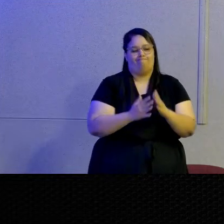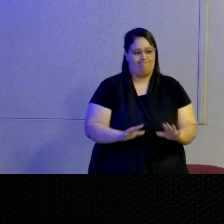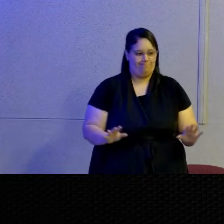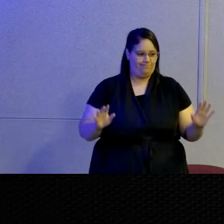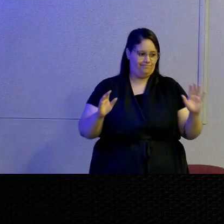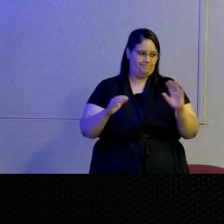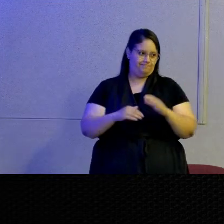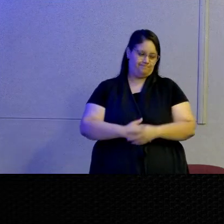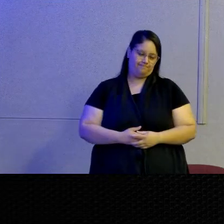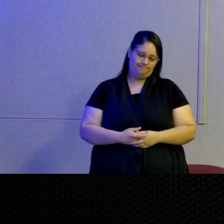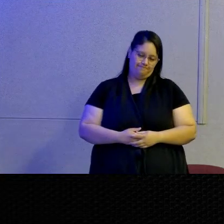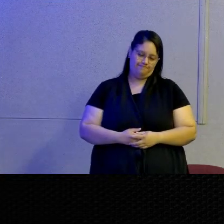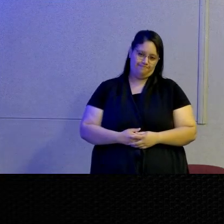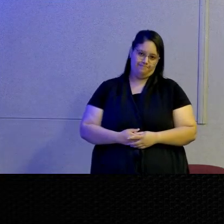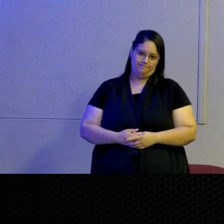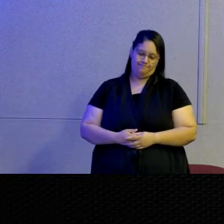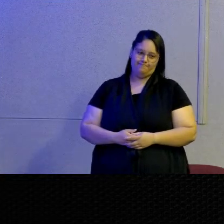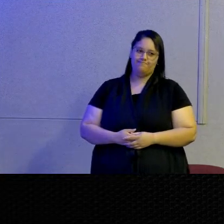So there's a